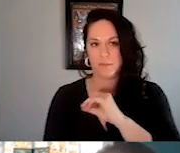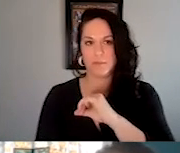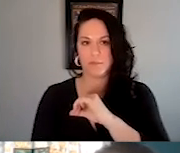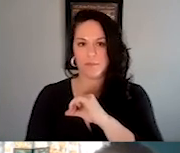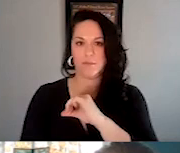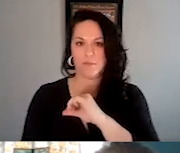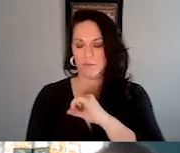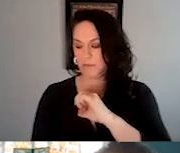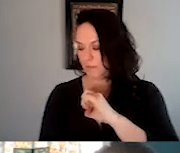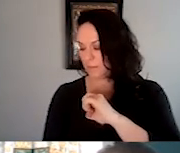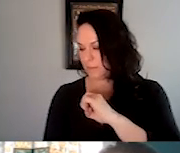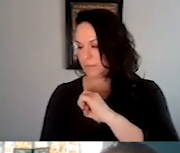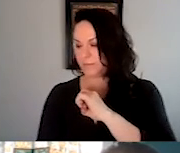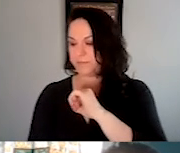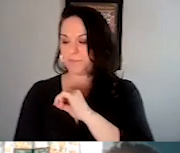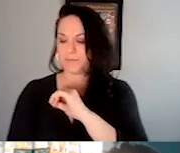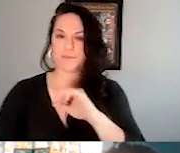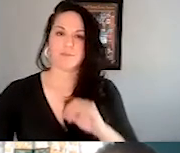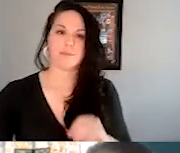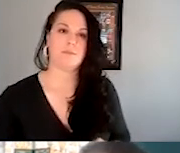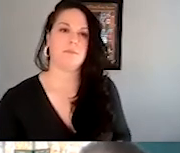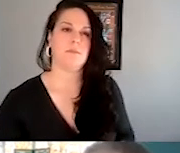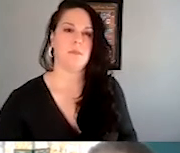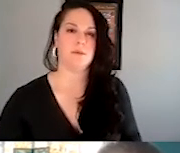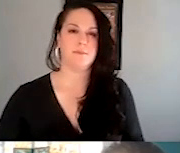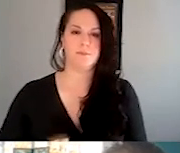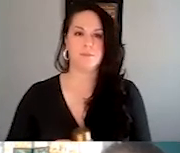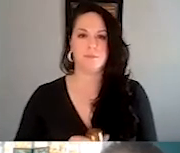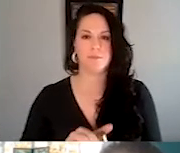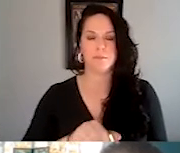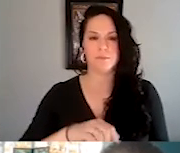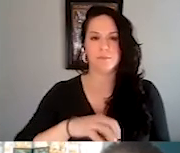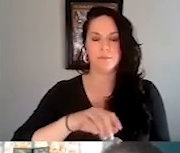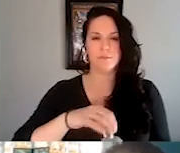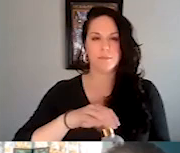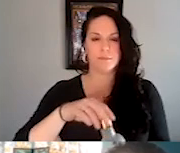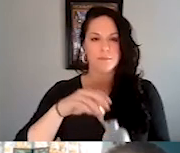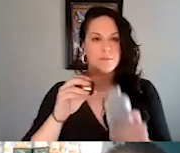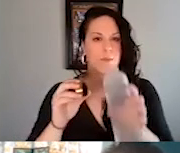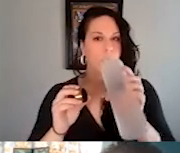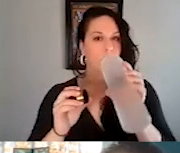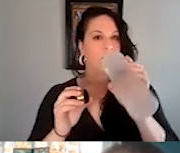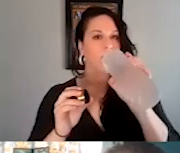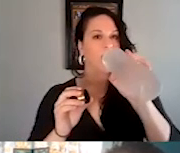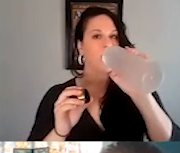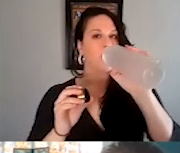the bottom up by doing your scans and working with everyone in the community. Next slide,